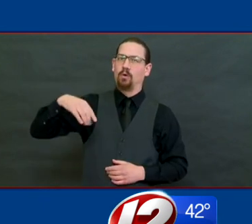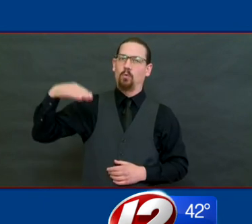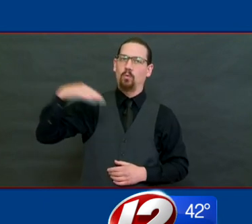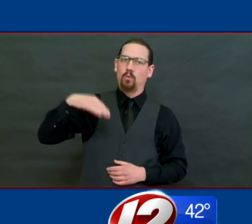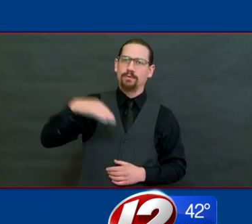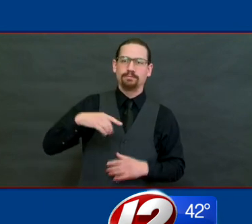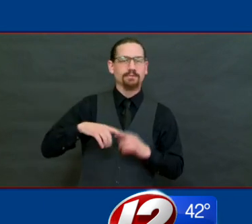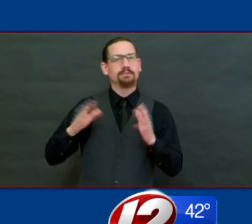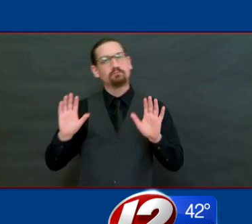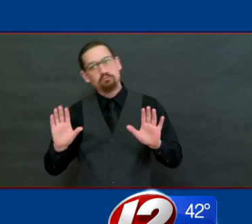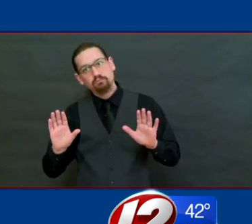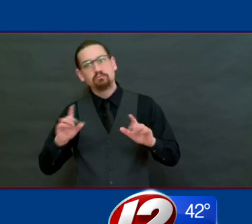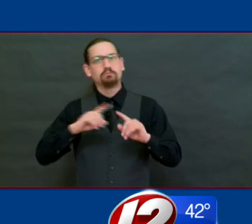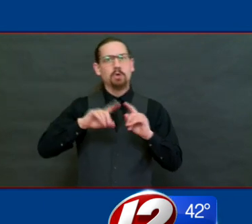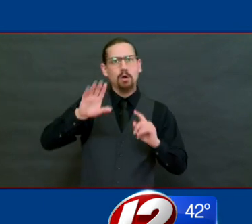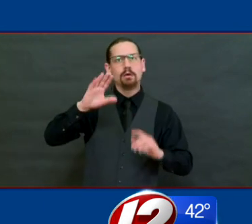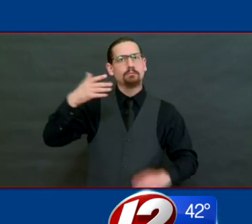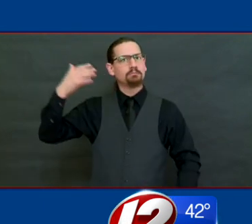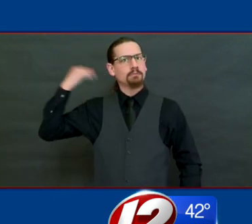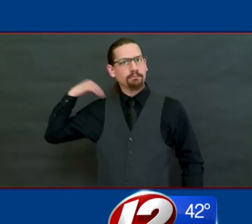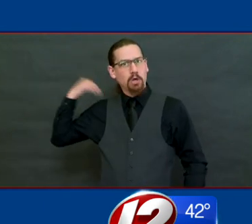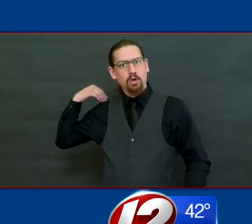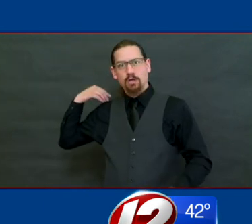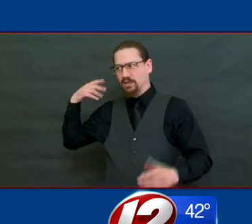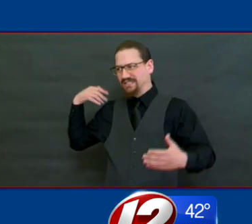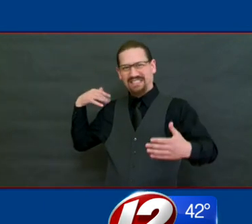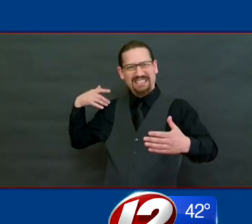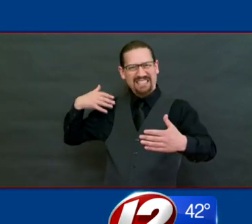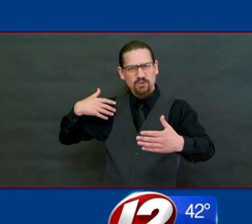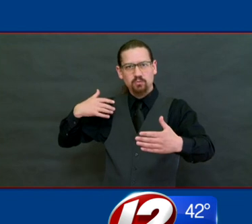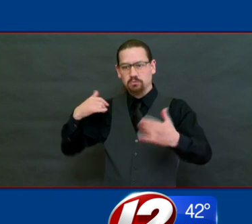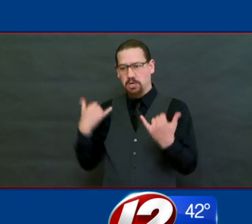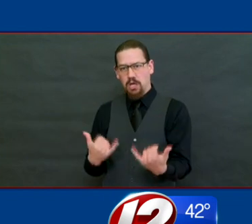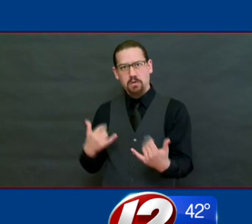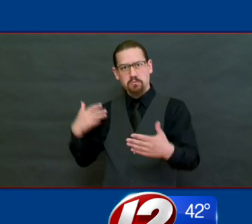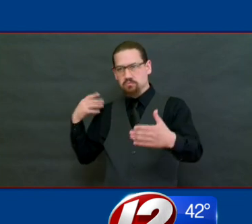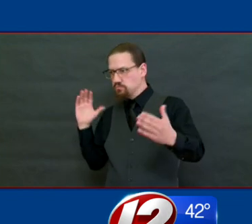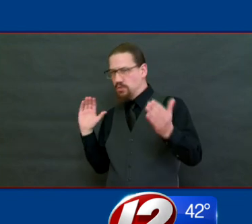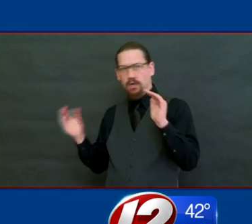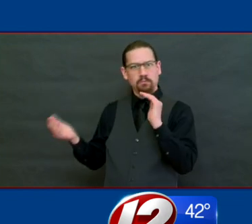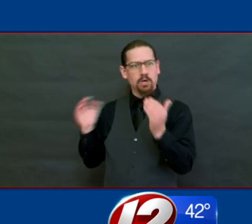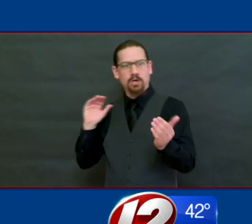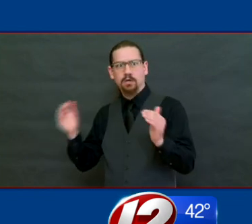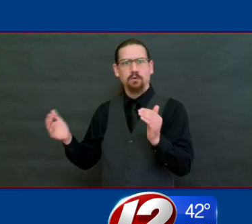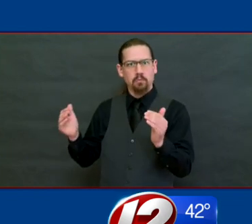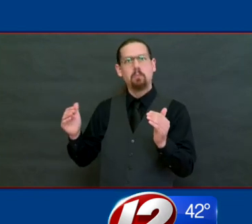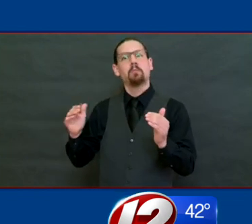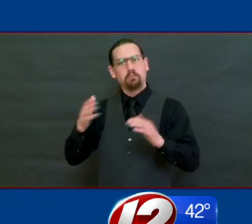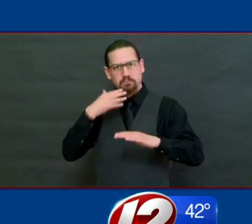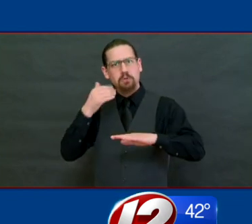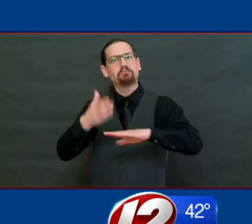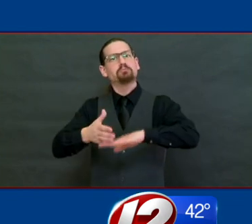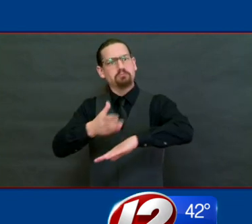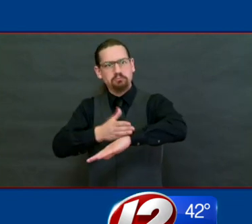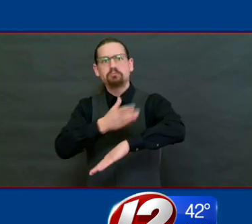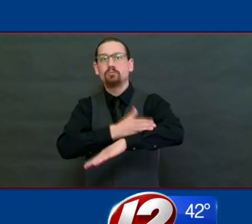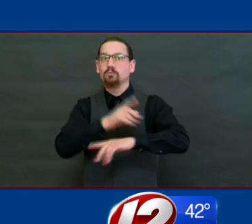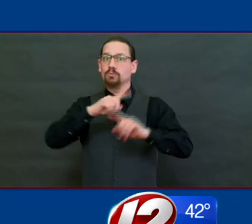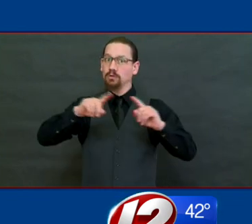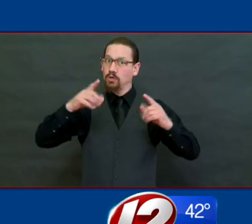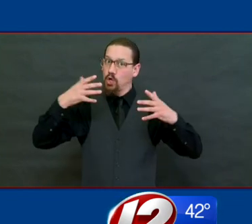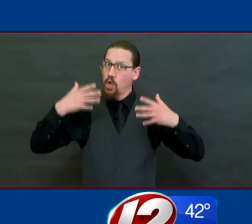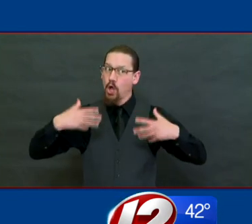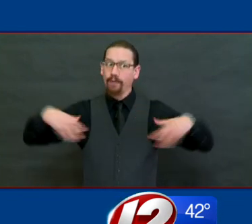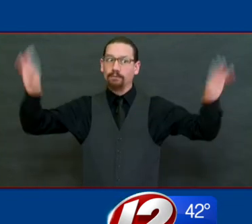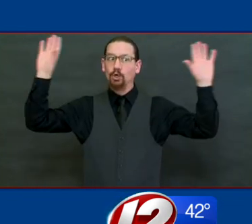picture. We are not out of the woods, but we are experiencing a favorable trend in that we seem